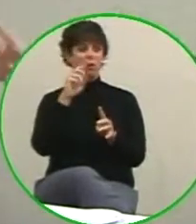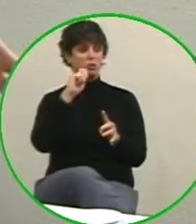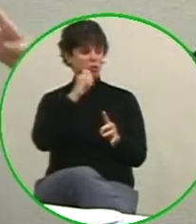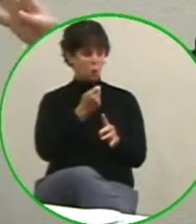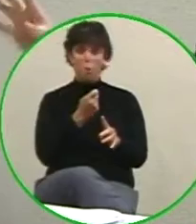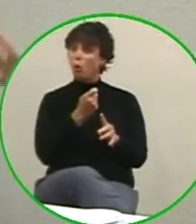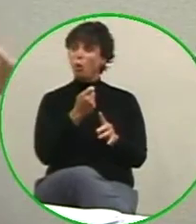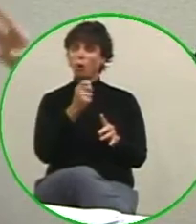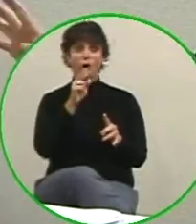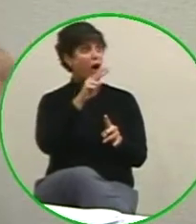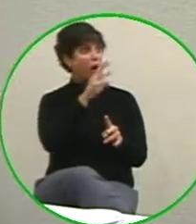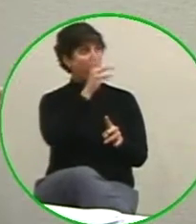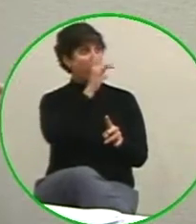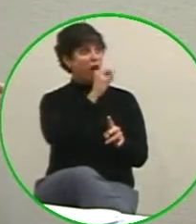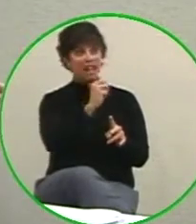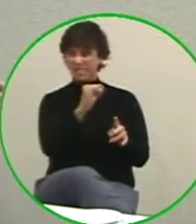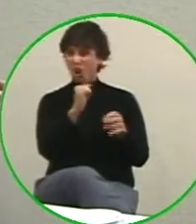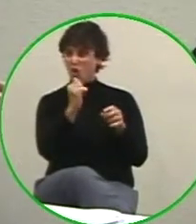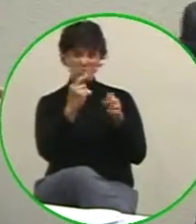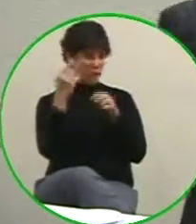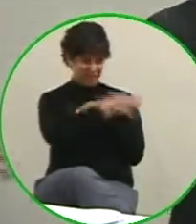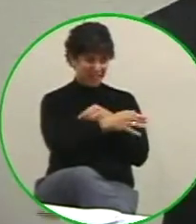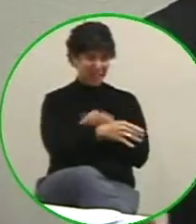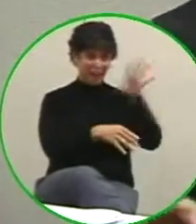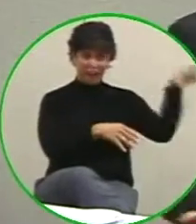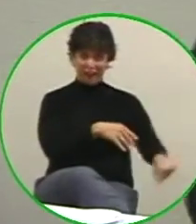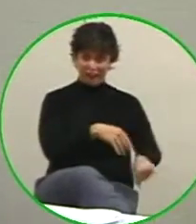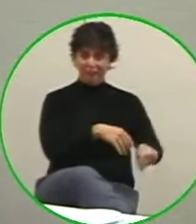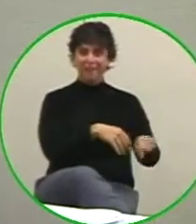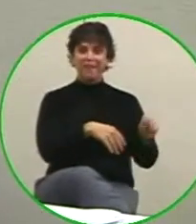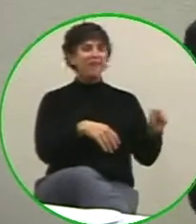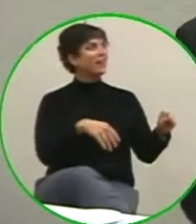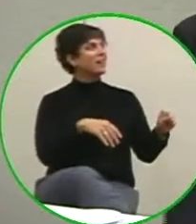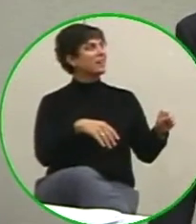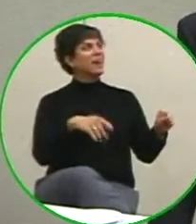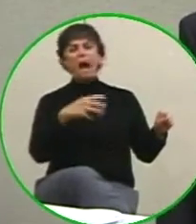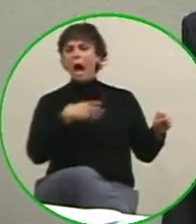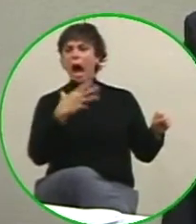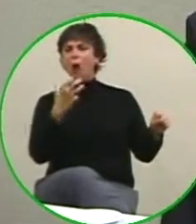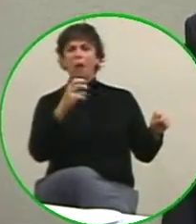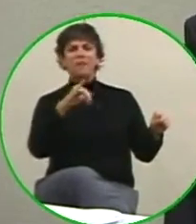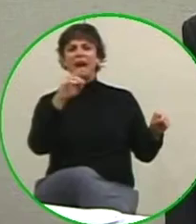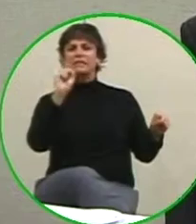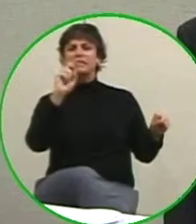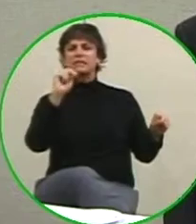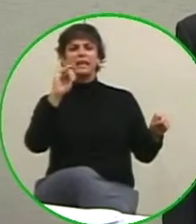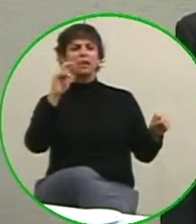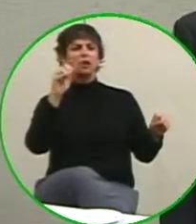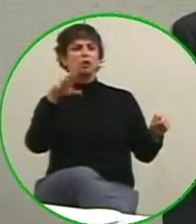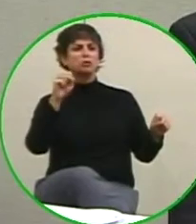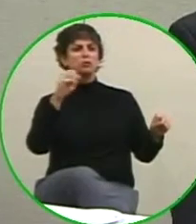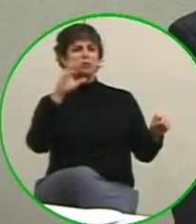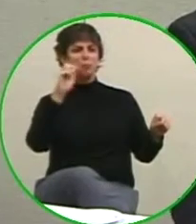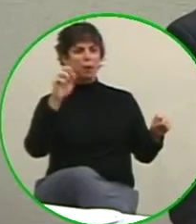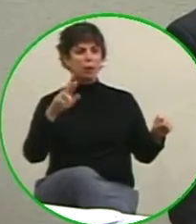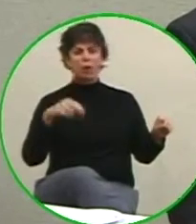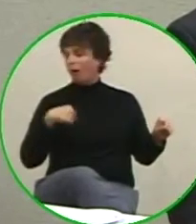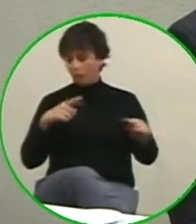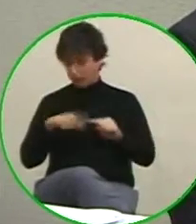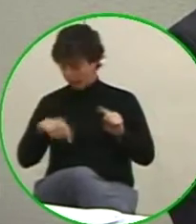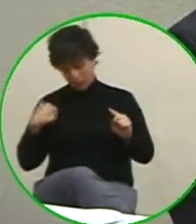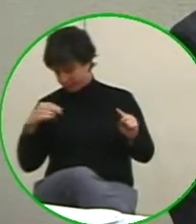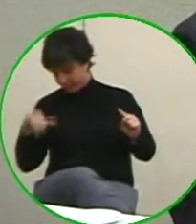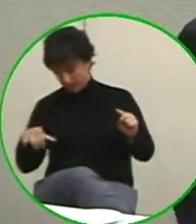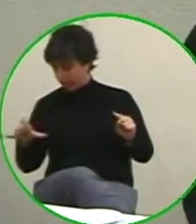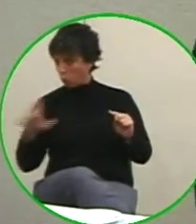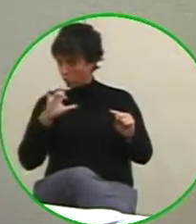now just outside of arm's reach. And they say, I want the Snickers bar. And you say, you can't have the Snickers